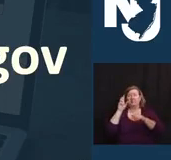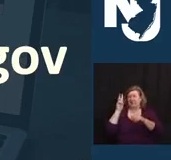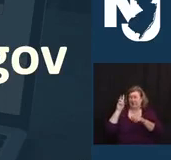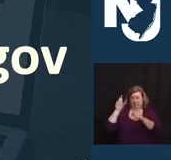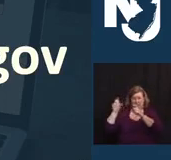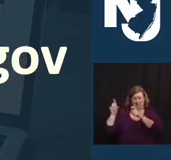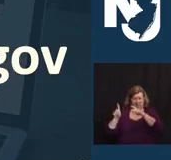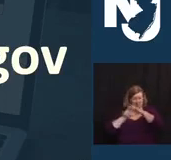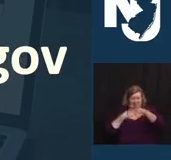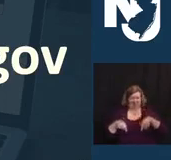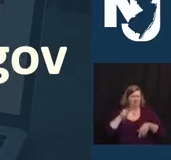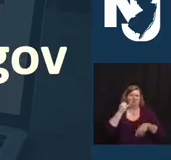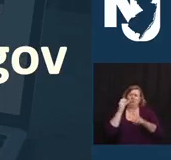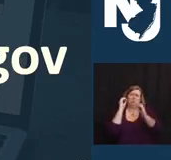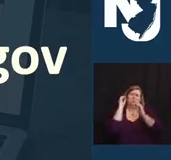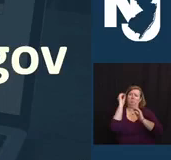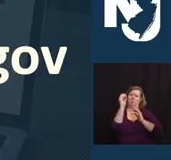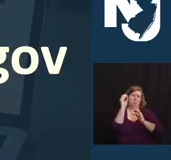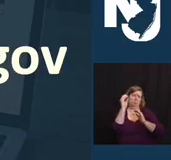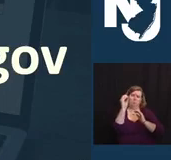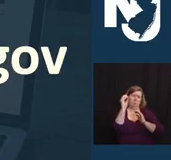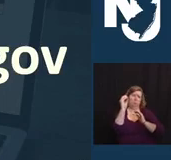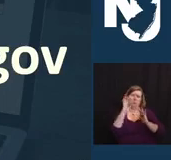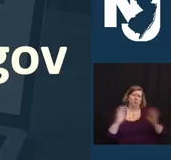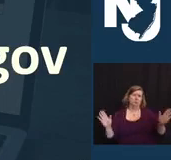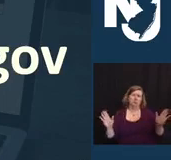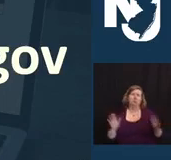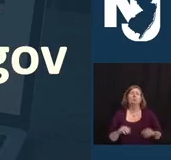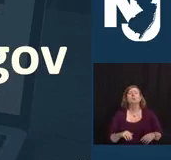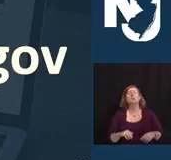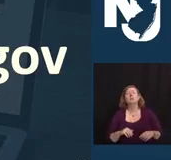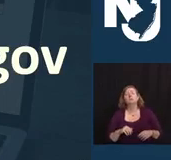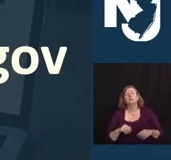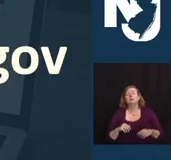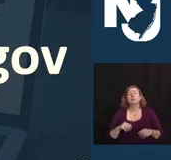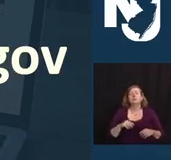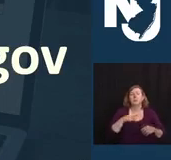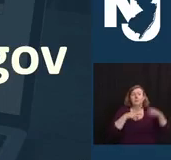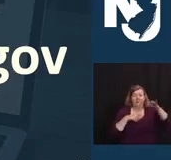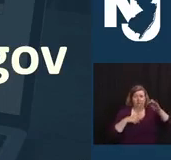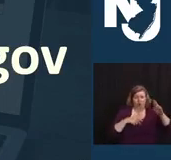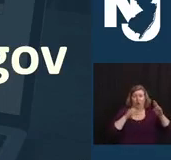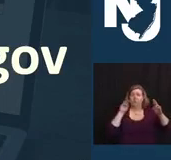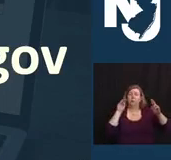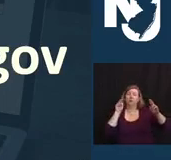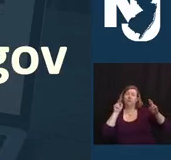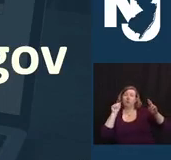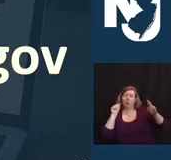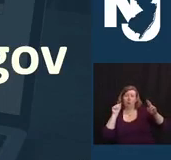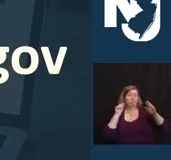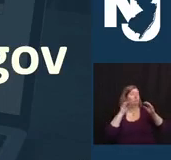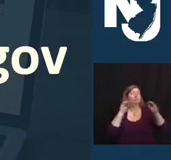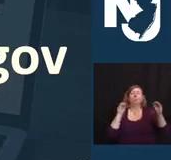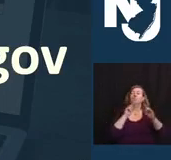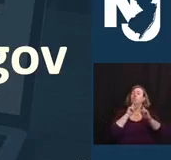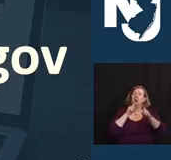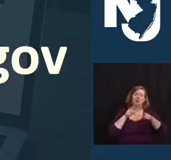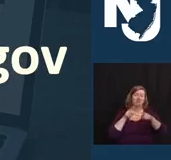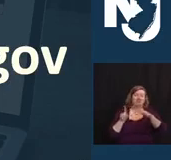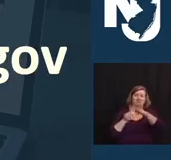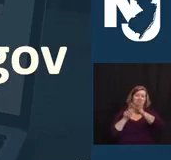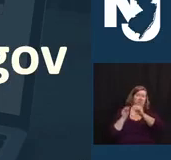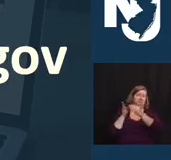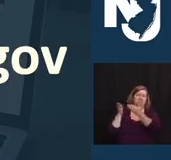Jersey, nor have them been, by the way, from either the Pfizer or Moderna vaccines. This pause also has no